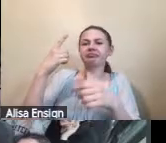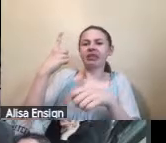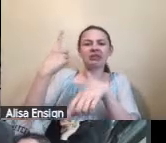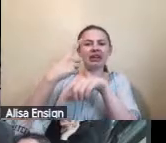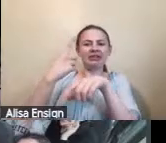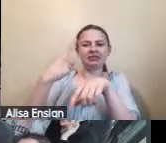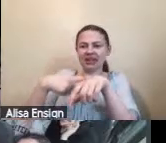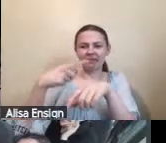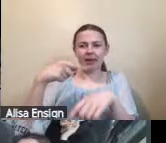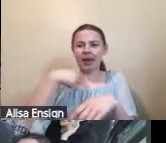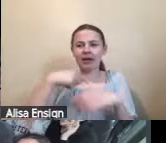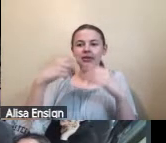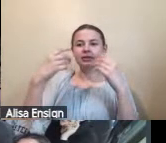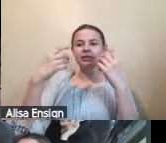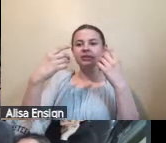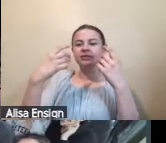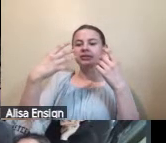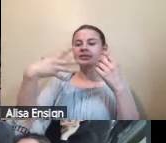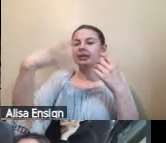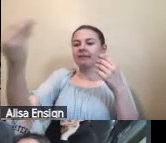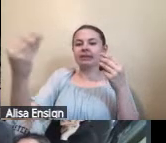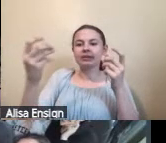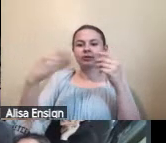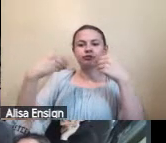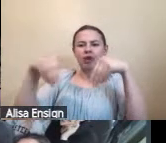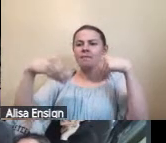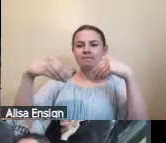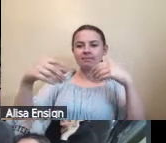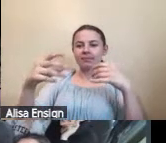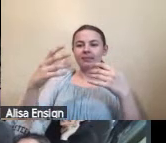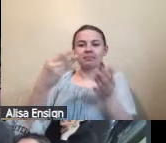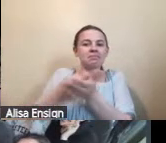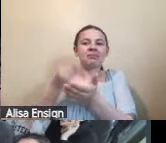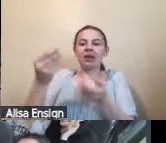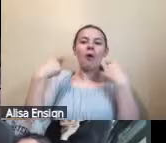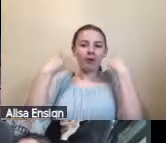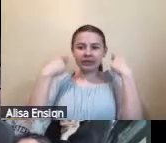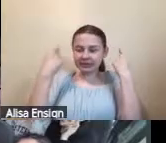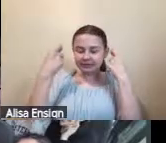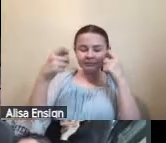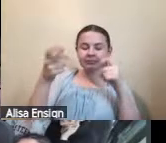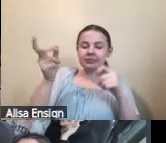then you need to kind of back up a little bit. That was the first time for me to have that kind of experiences.